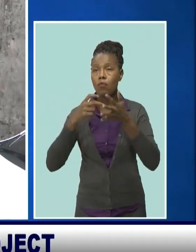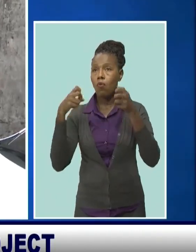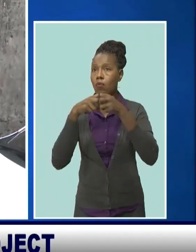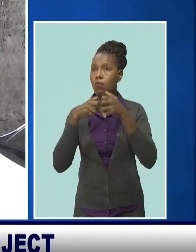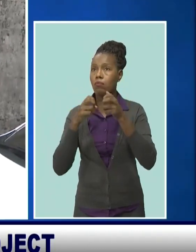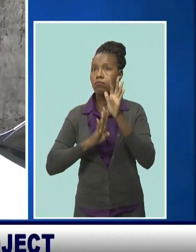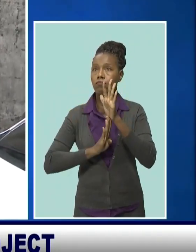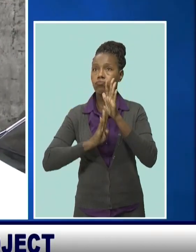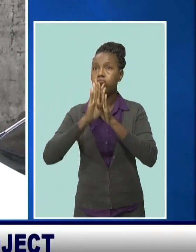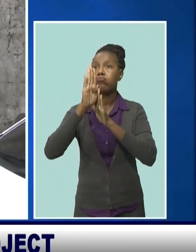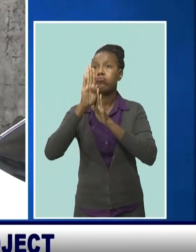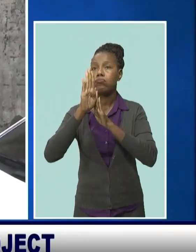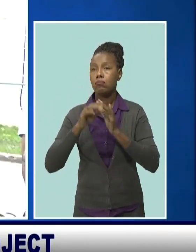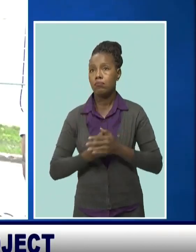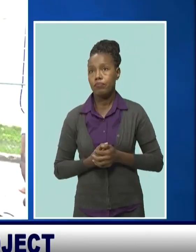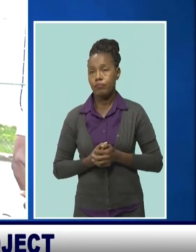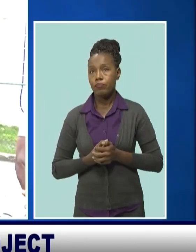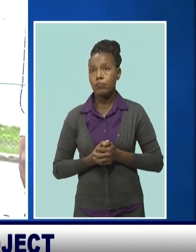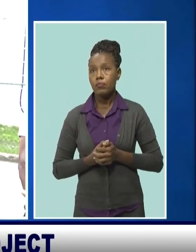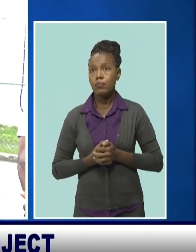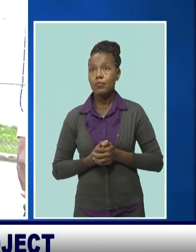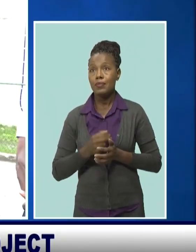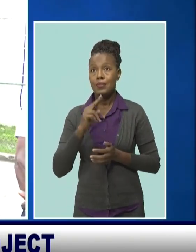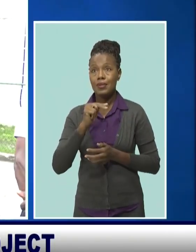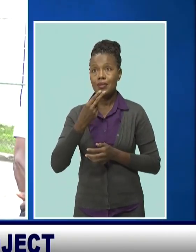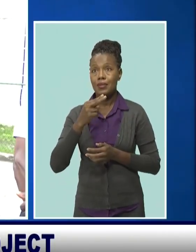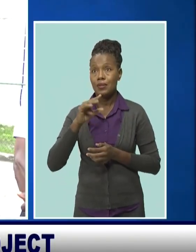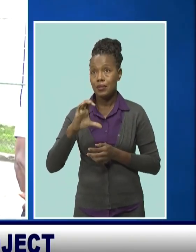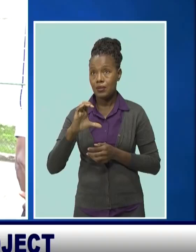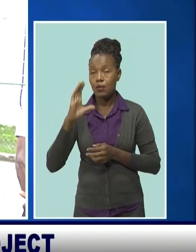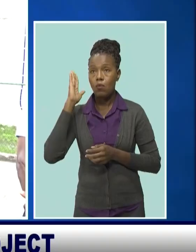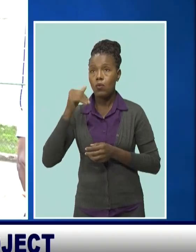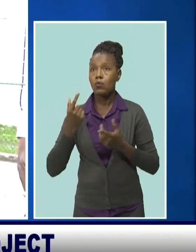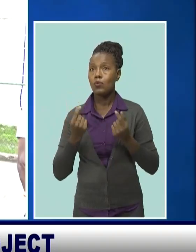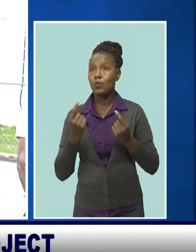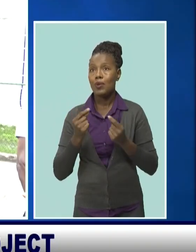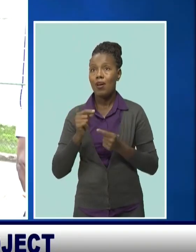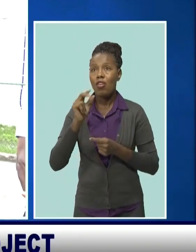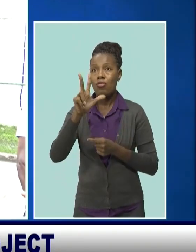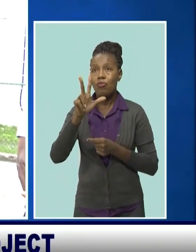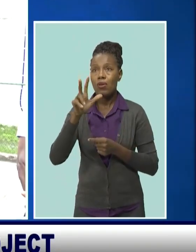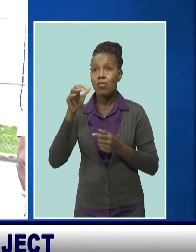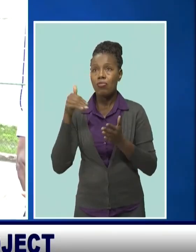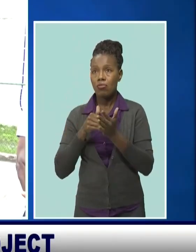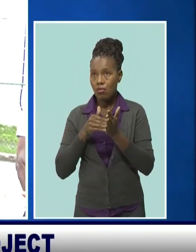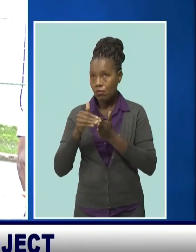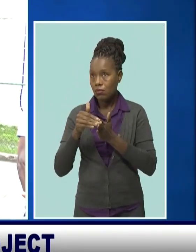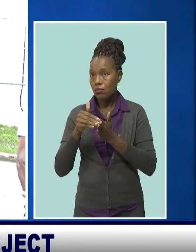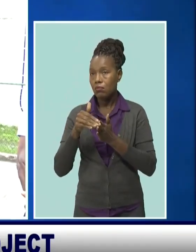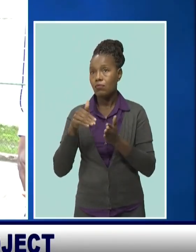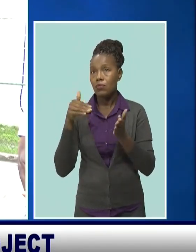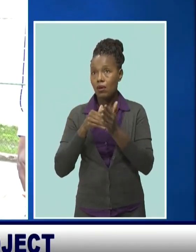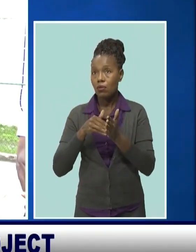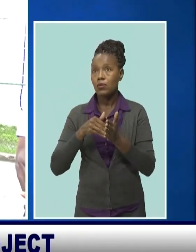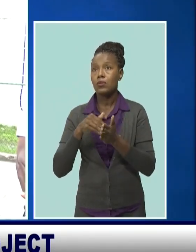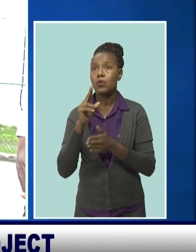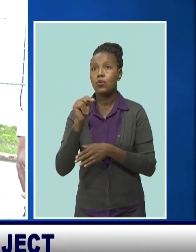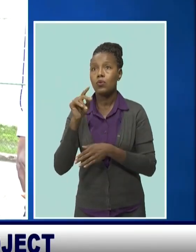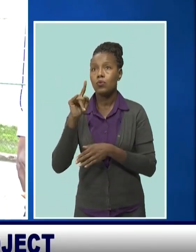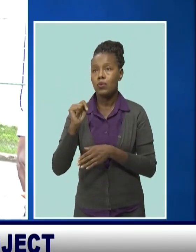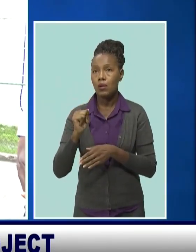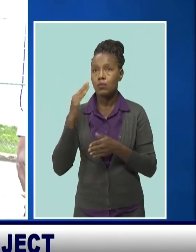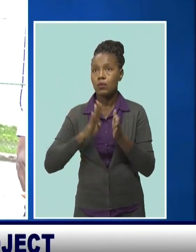electrical infrastructure. The National Housing Corporation will upgrade over 3,000 units at a cost